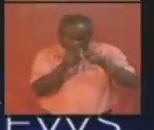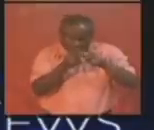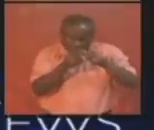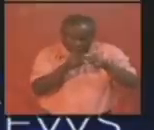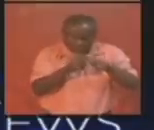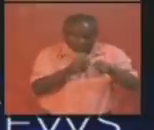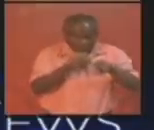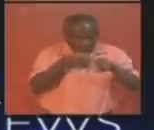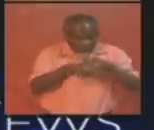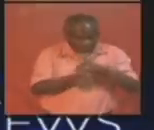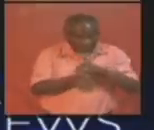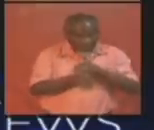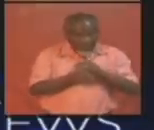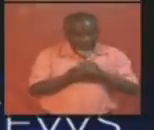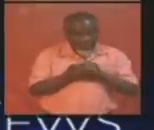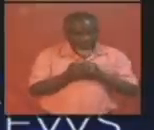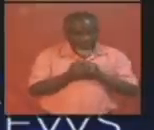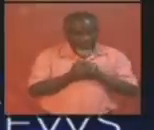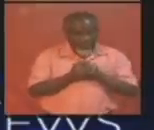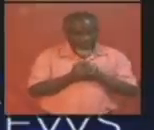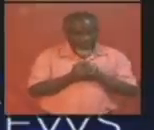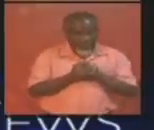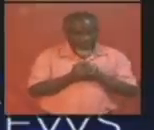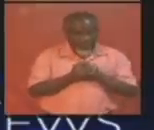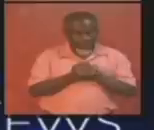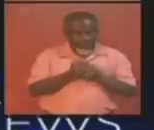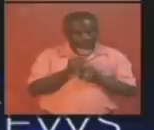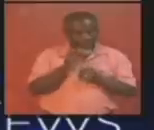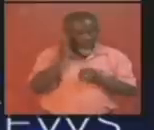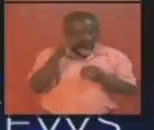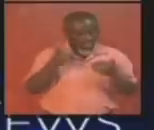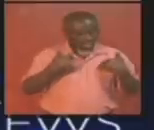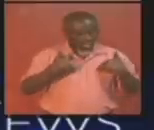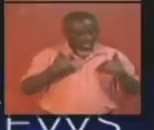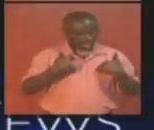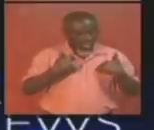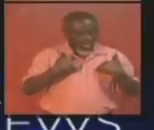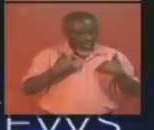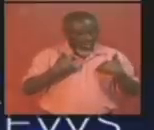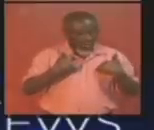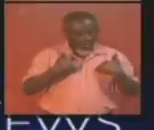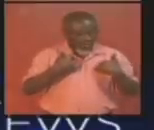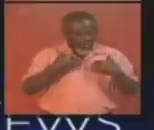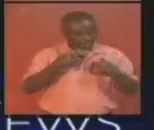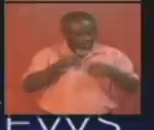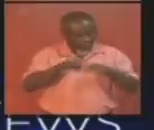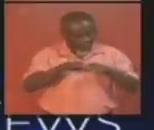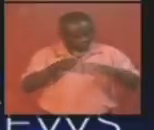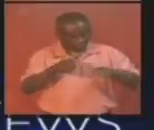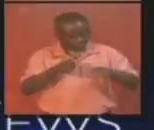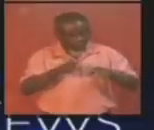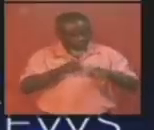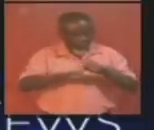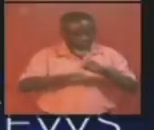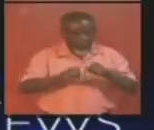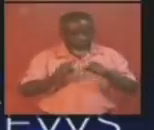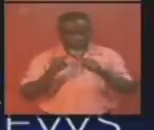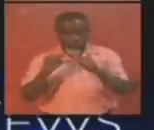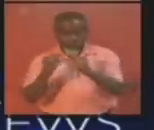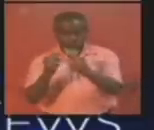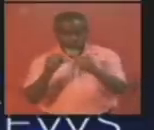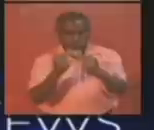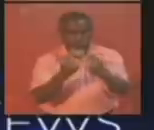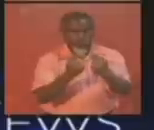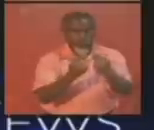wondering if, maybe concessions would be made in terms of rollout so that these groups can continue